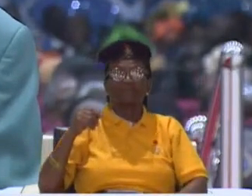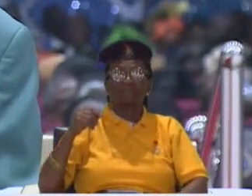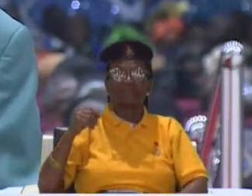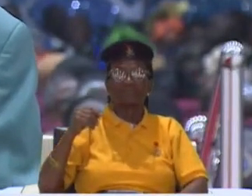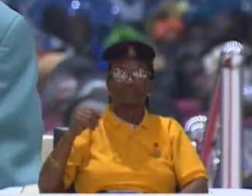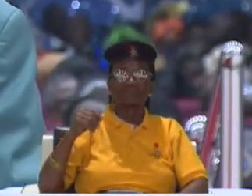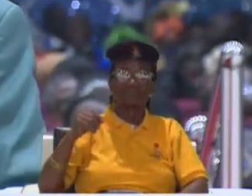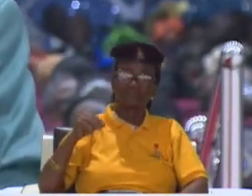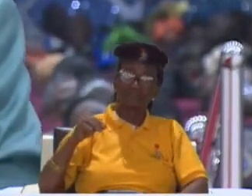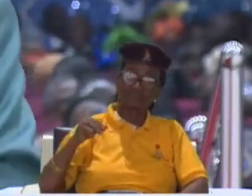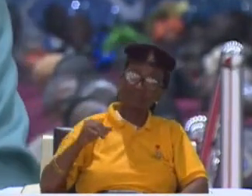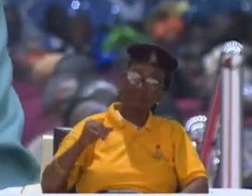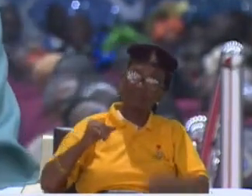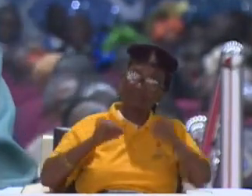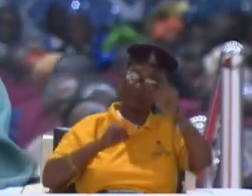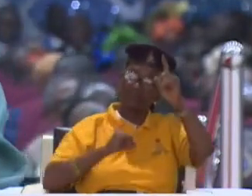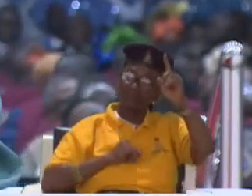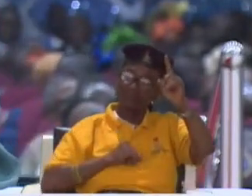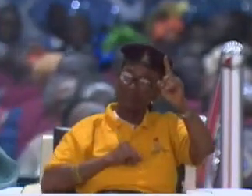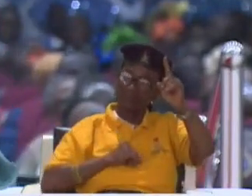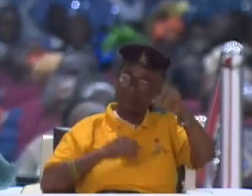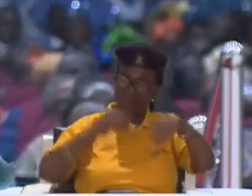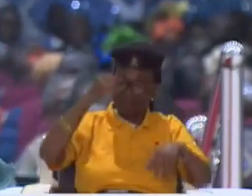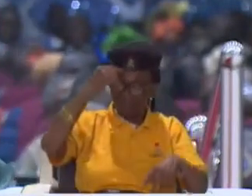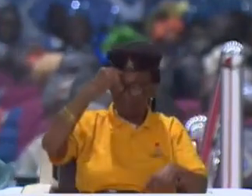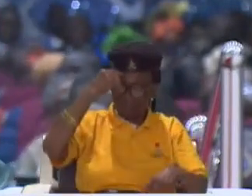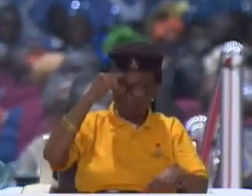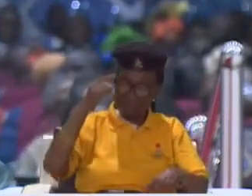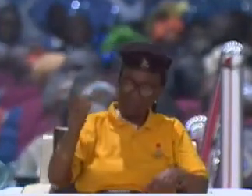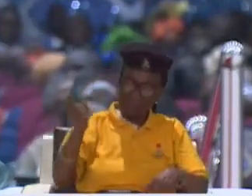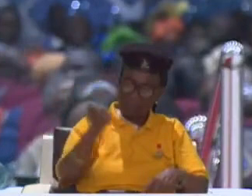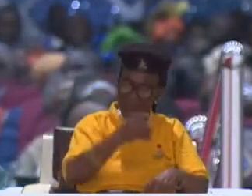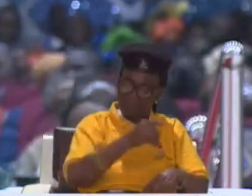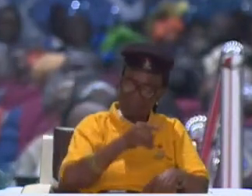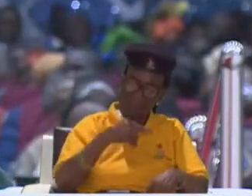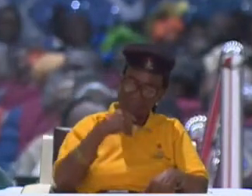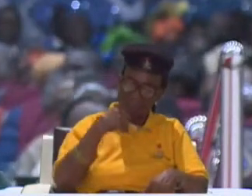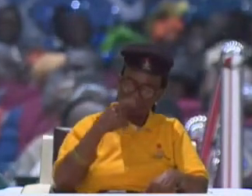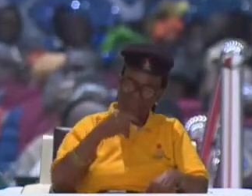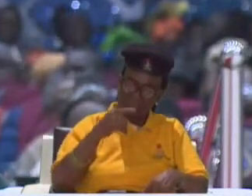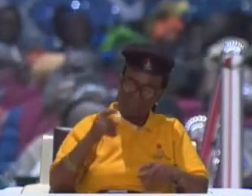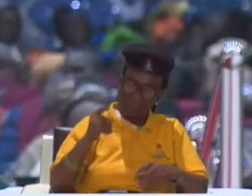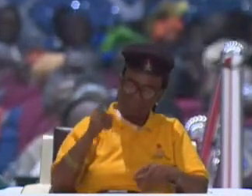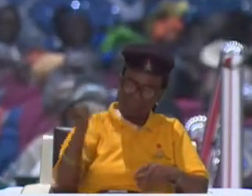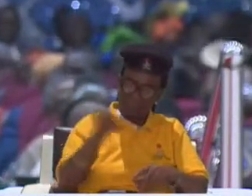I thought you said you will allow me to speak.